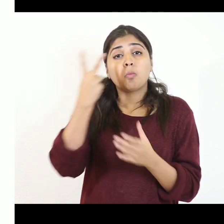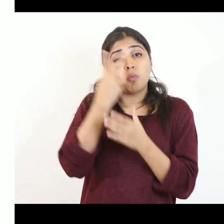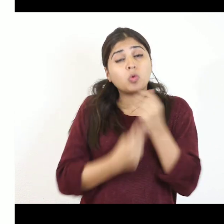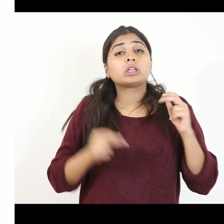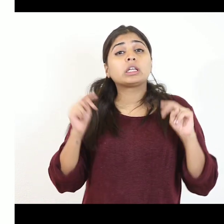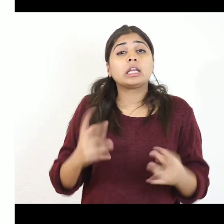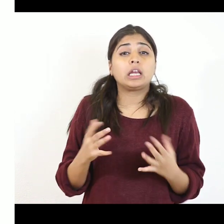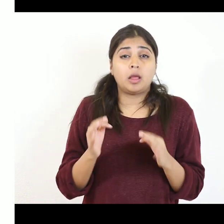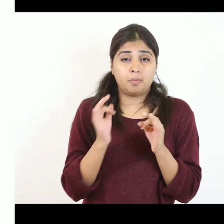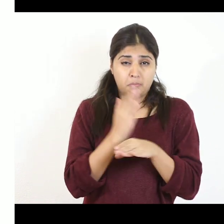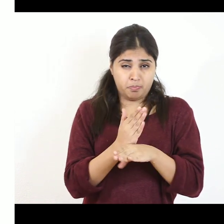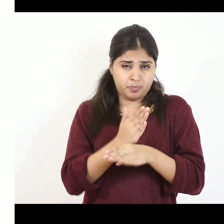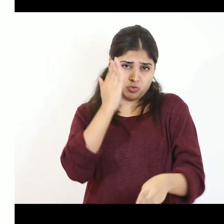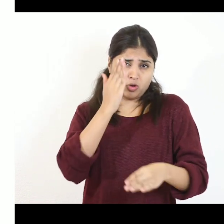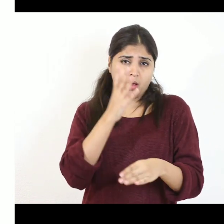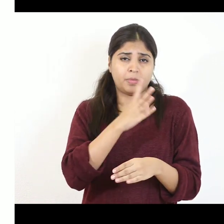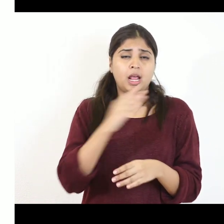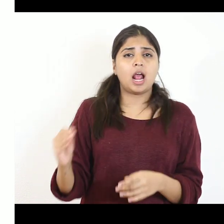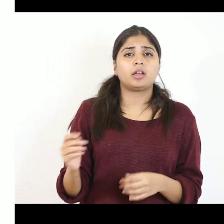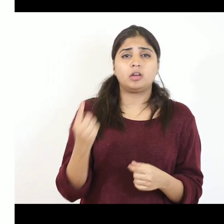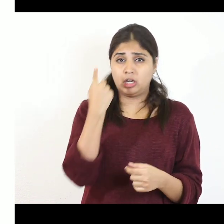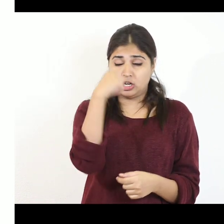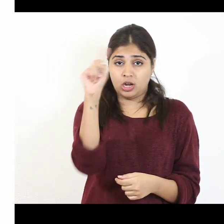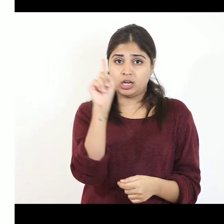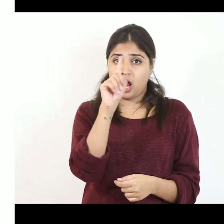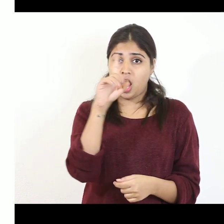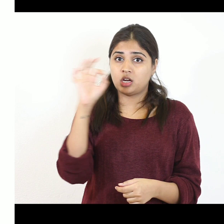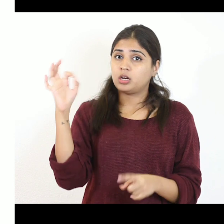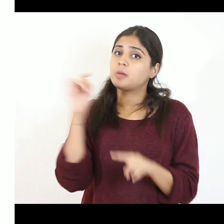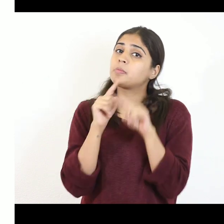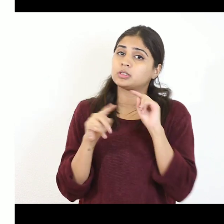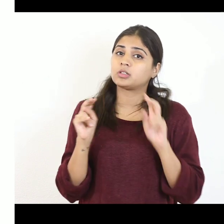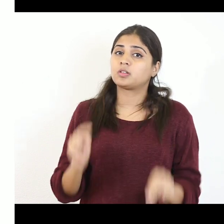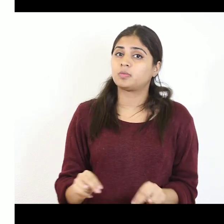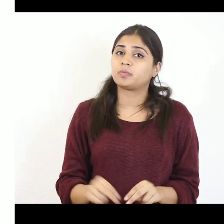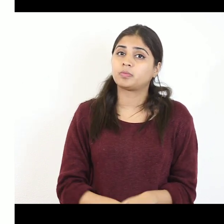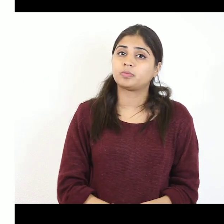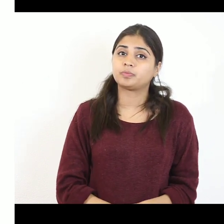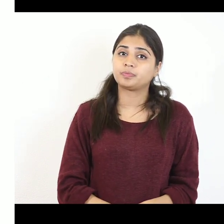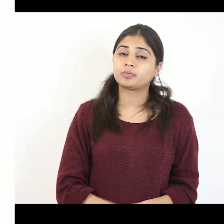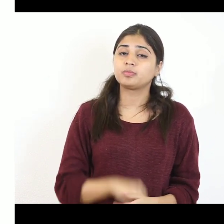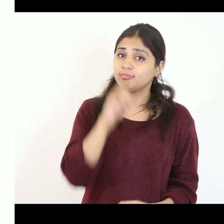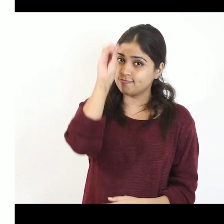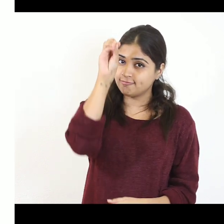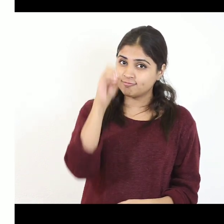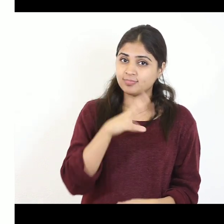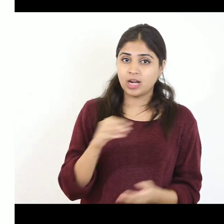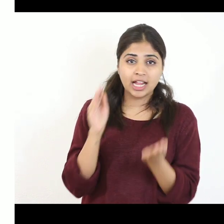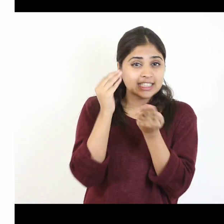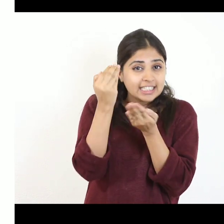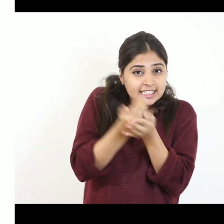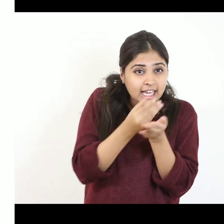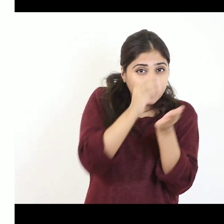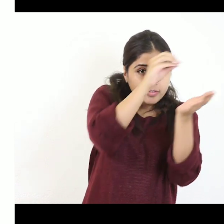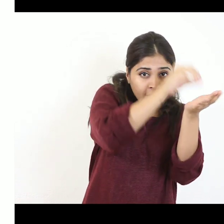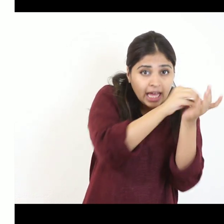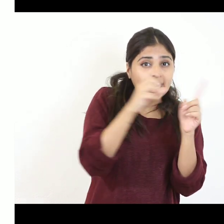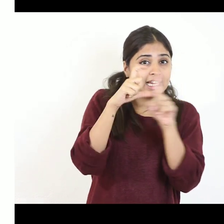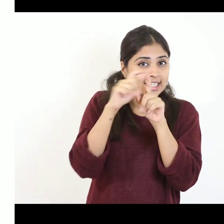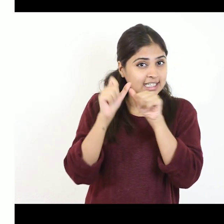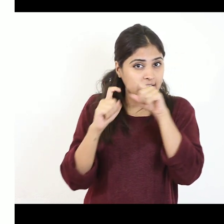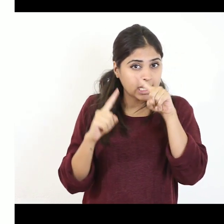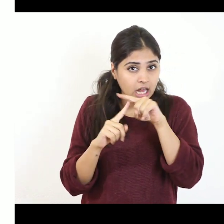accuracy. Entering and storing data error-free takes time, effort, and precision.